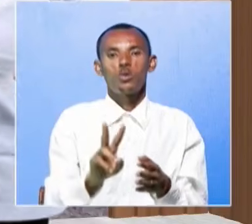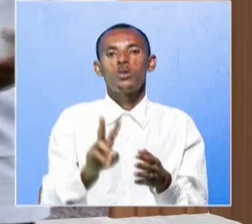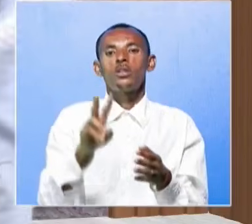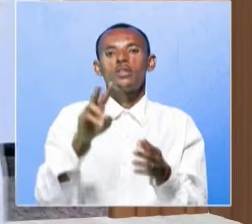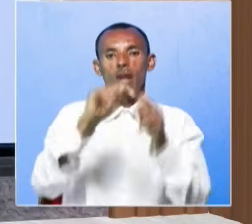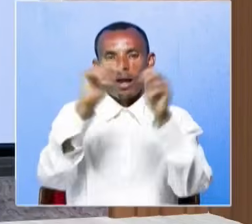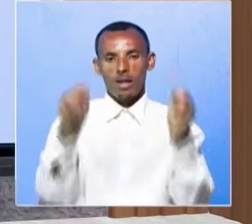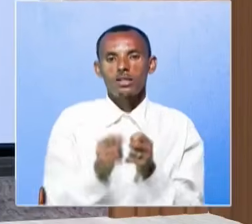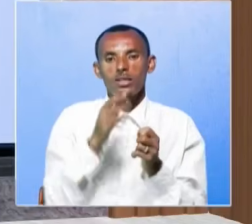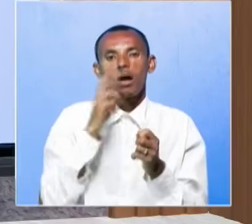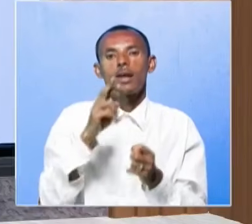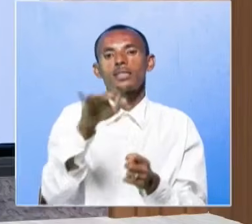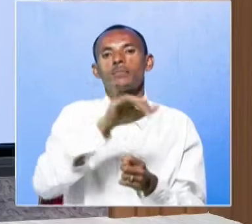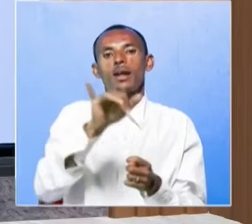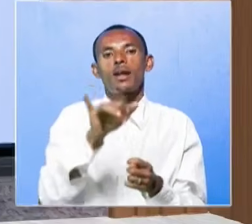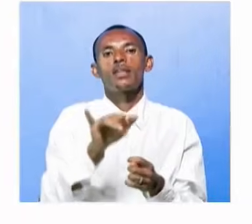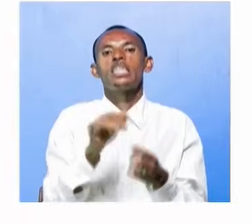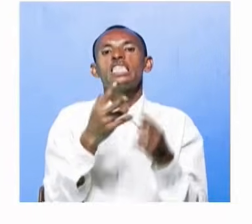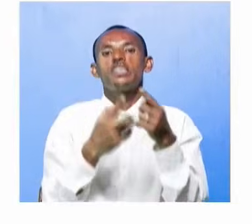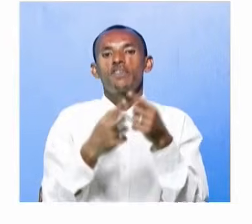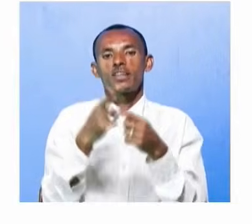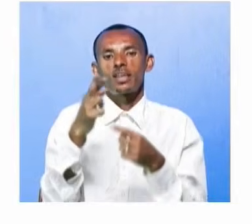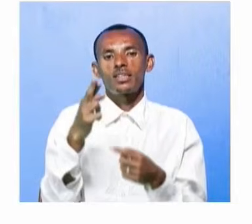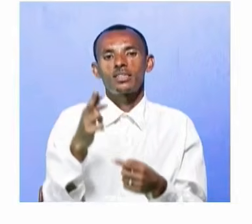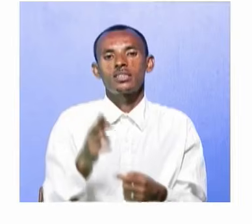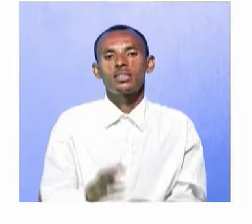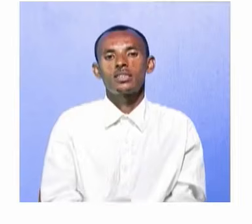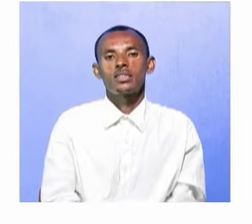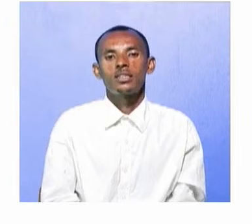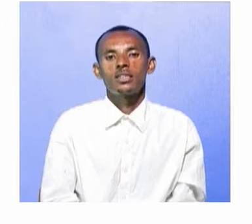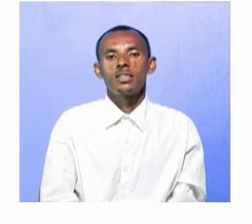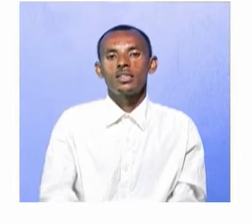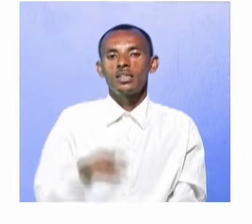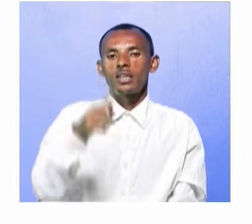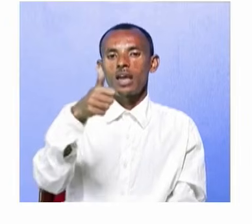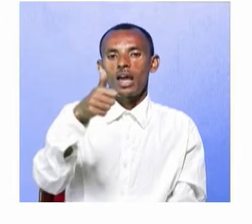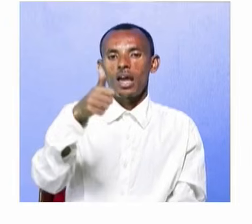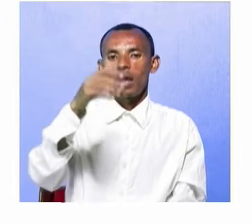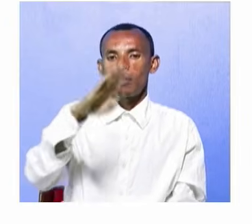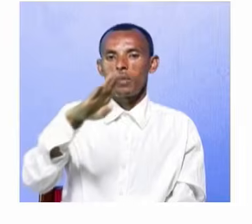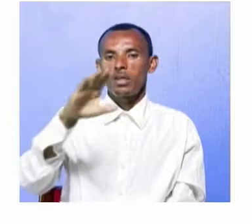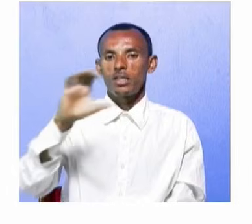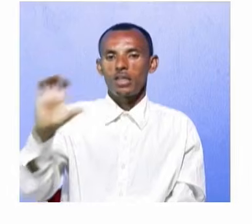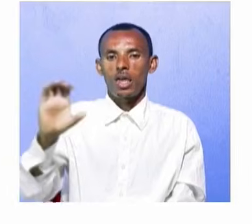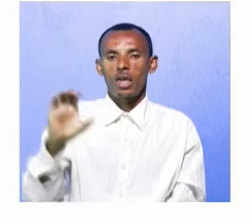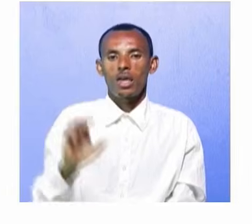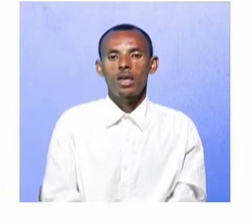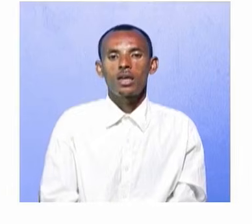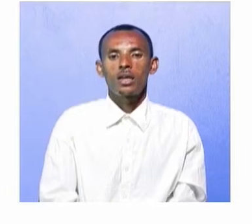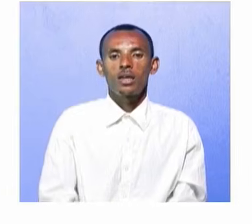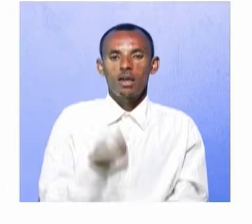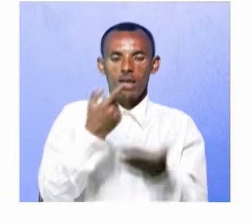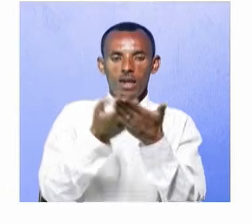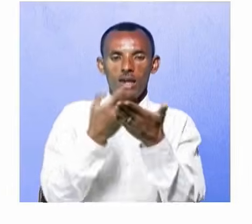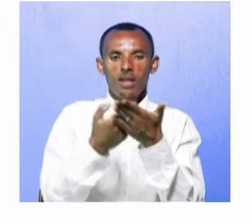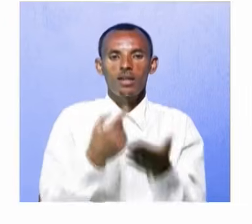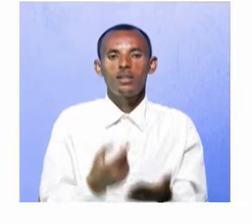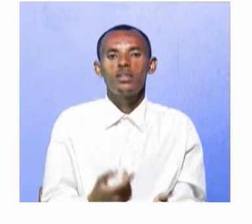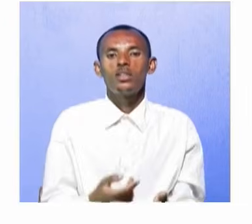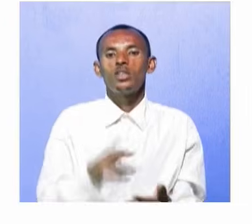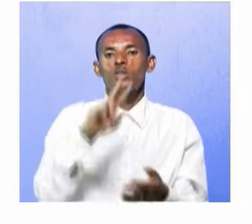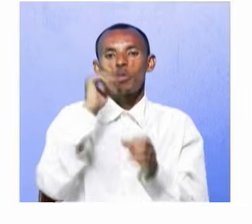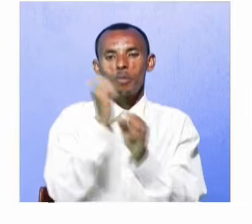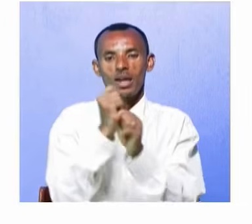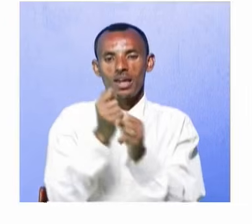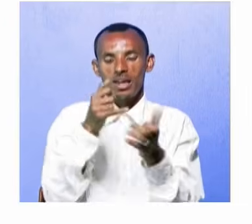similar, say the vertices are A, B, C, and here to make